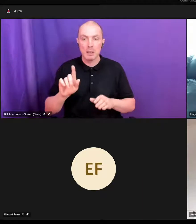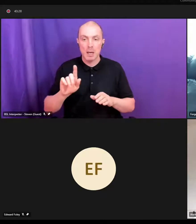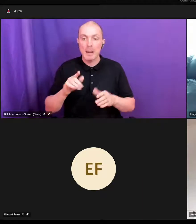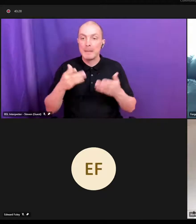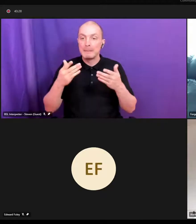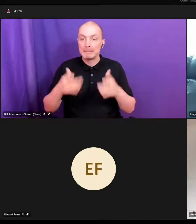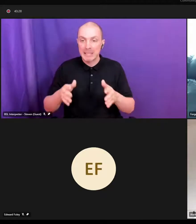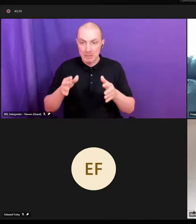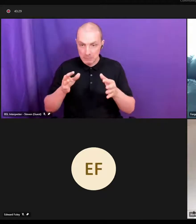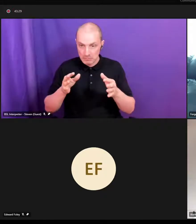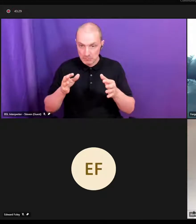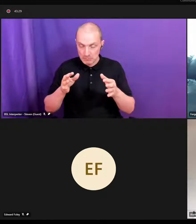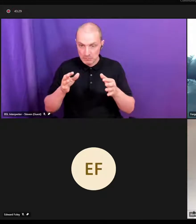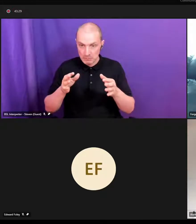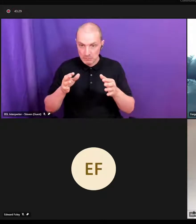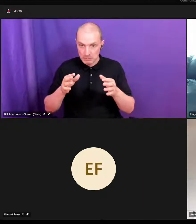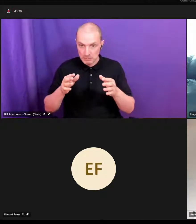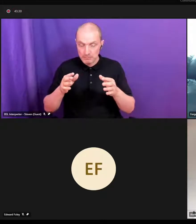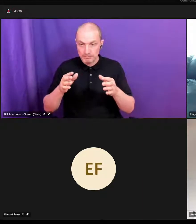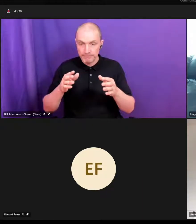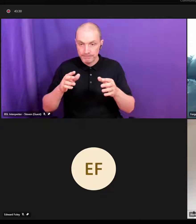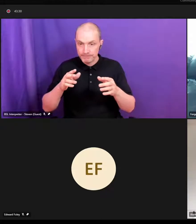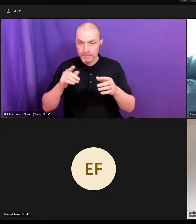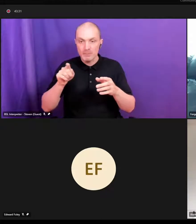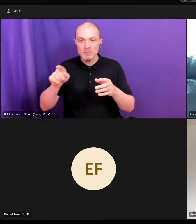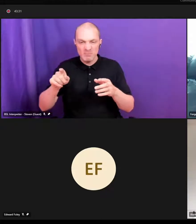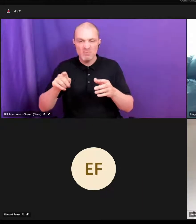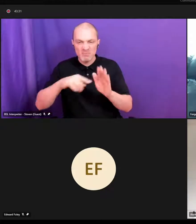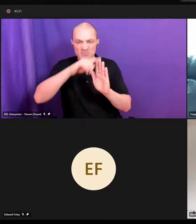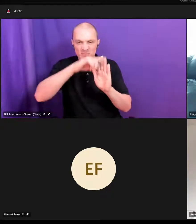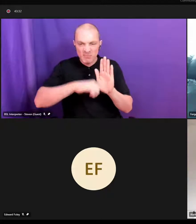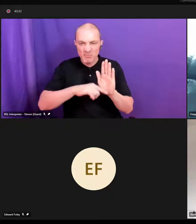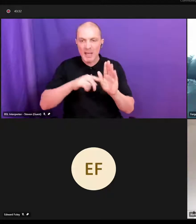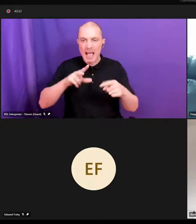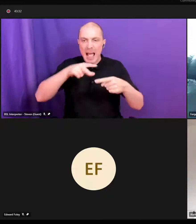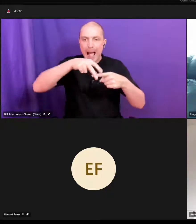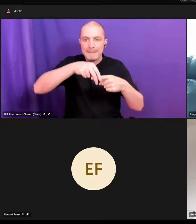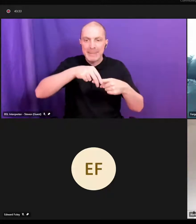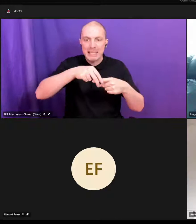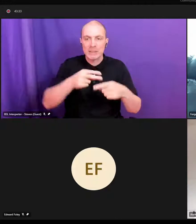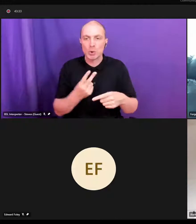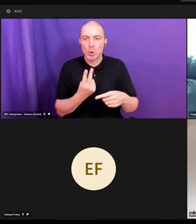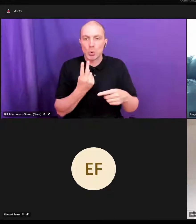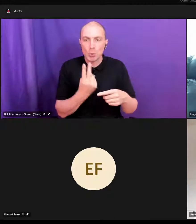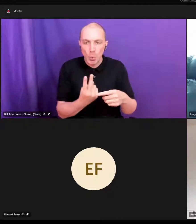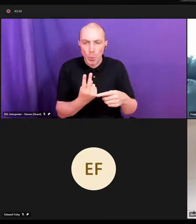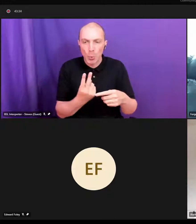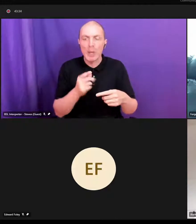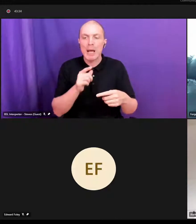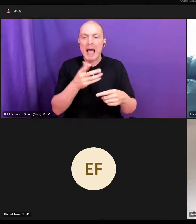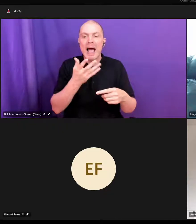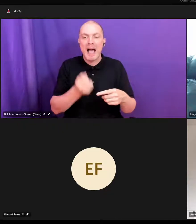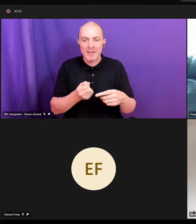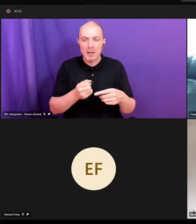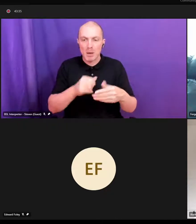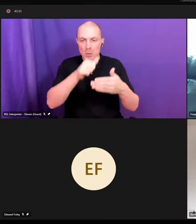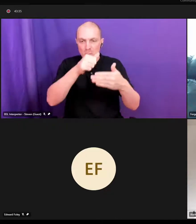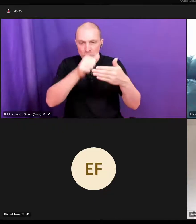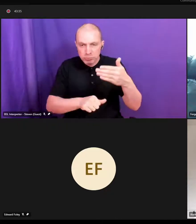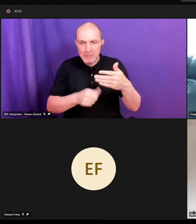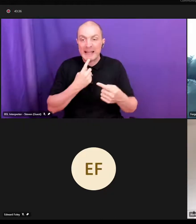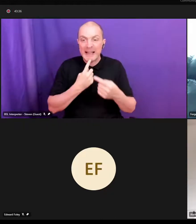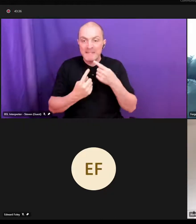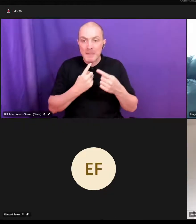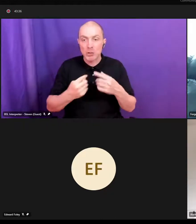are set out in Appendix 2, which is quite a detailed list of information on what we intended to